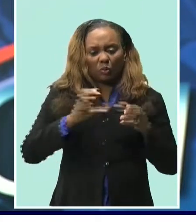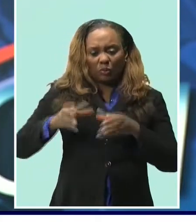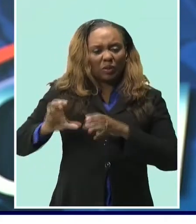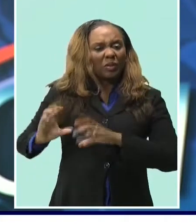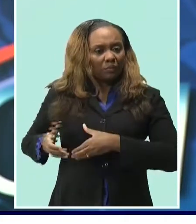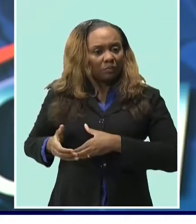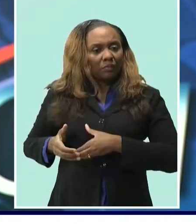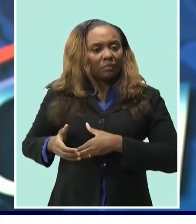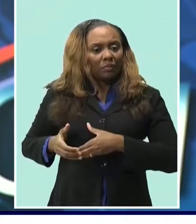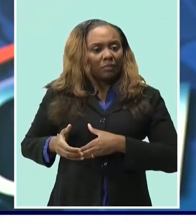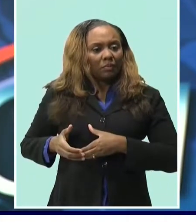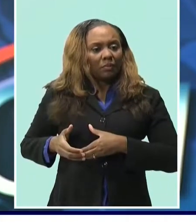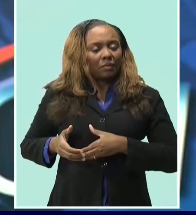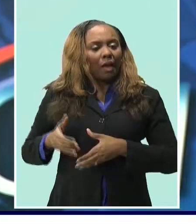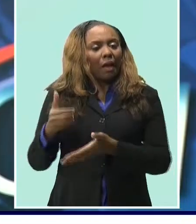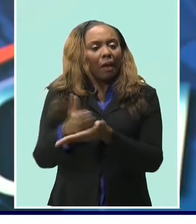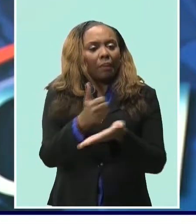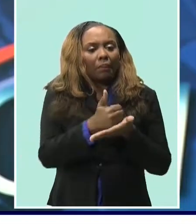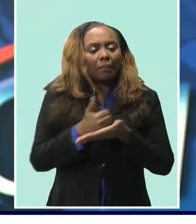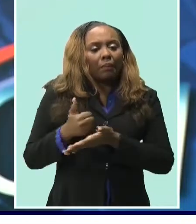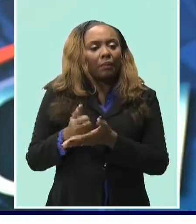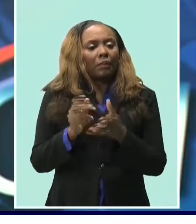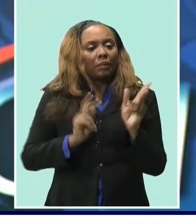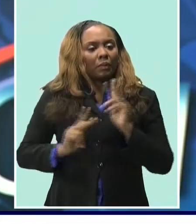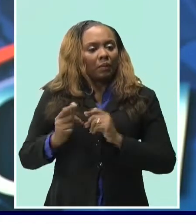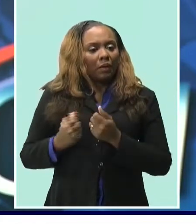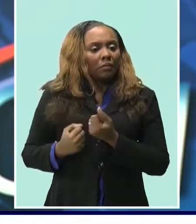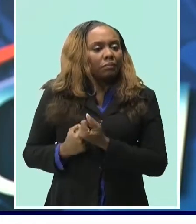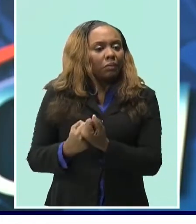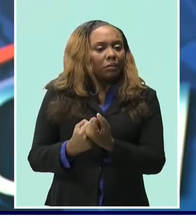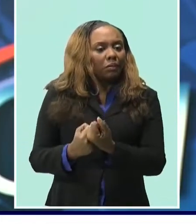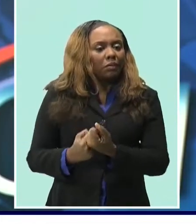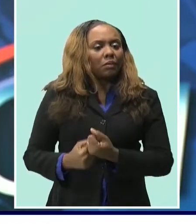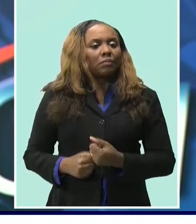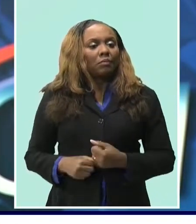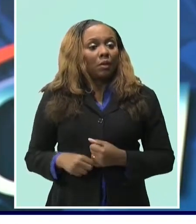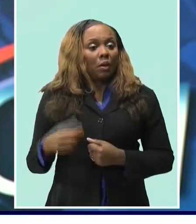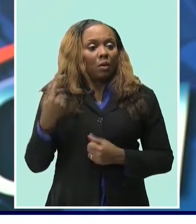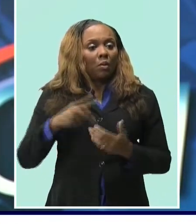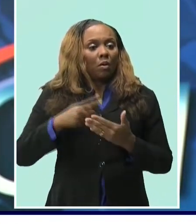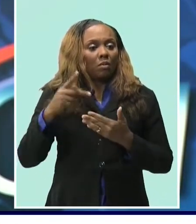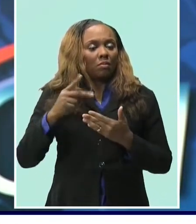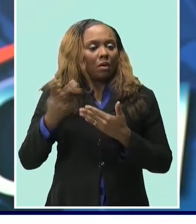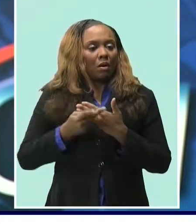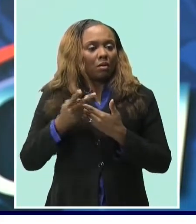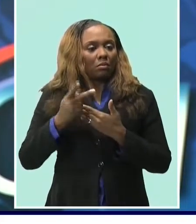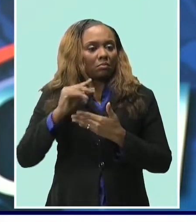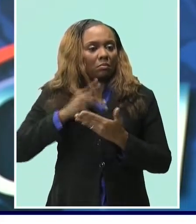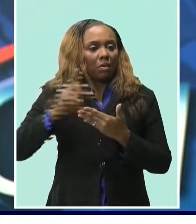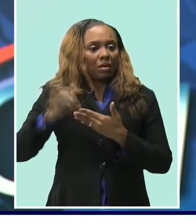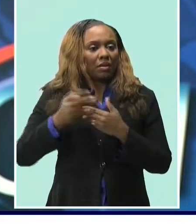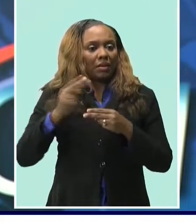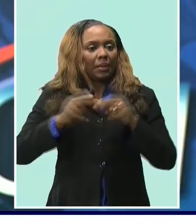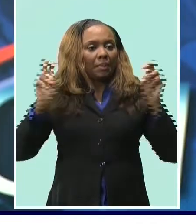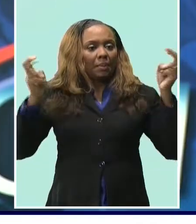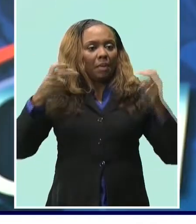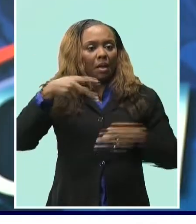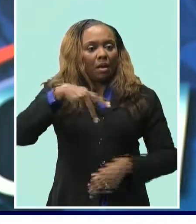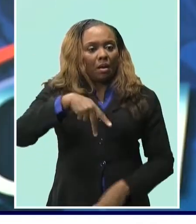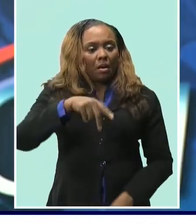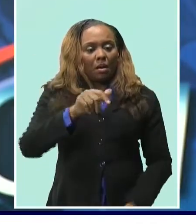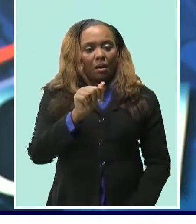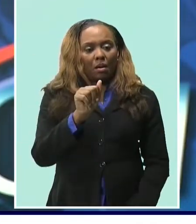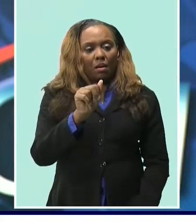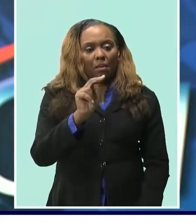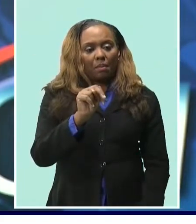initiatives undertaken by Barbadians at this time. One of them is the Pantry Project put on by the Barbados Labour Party's League of Young